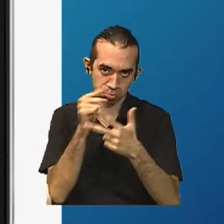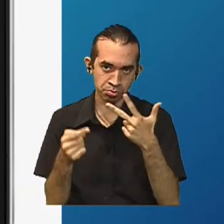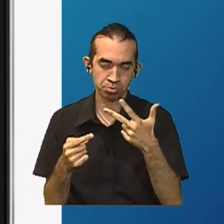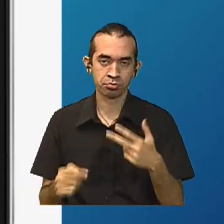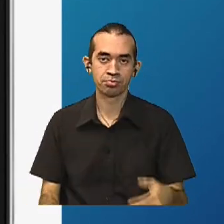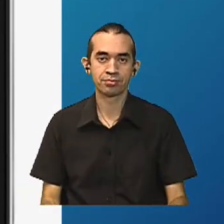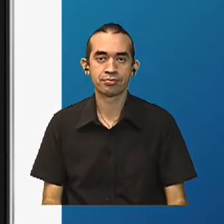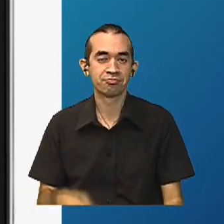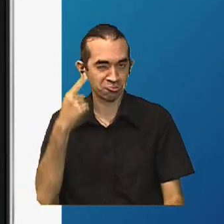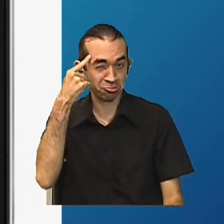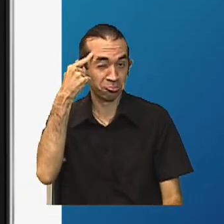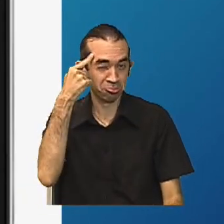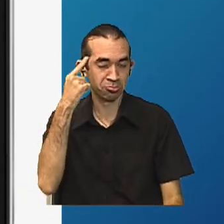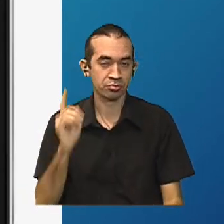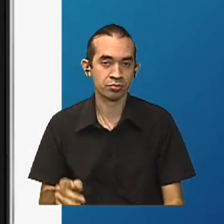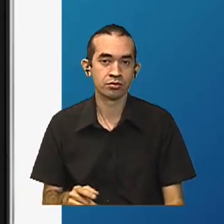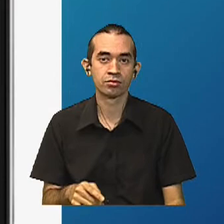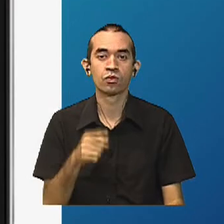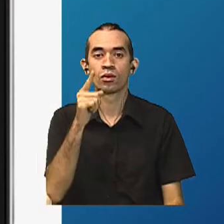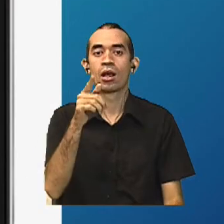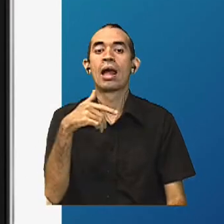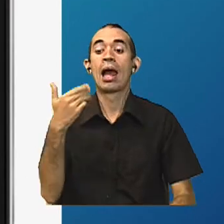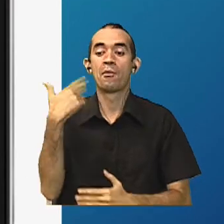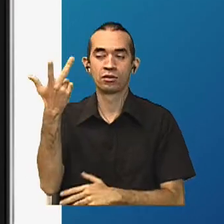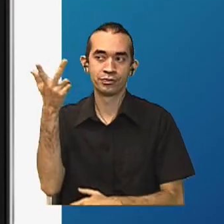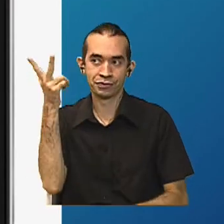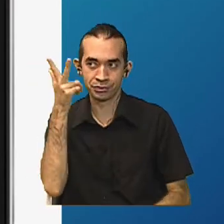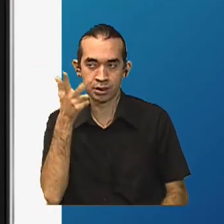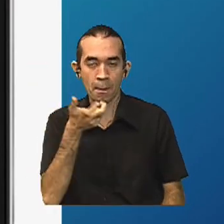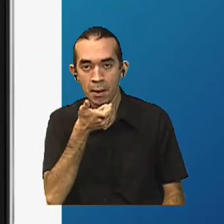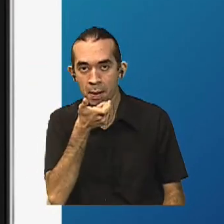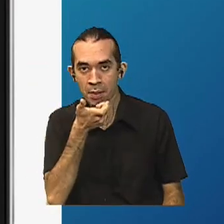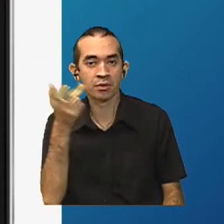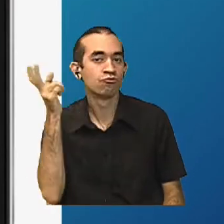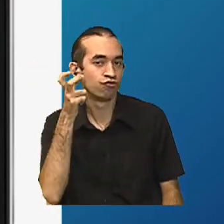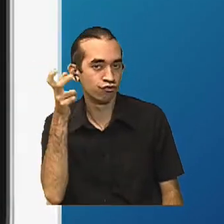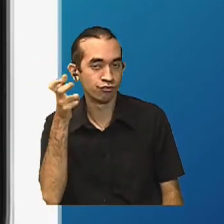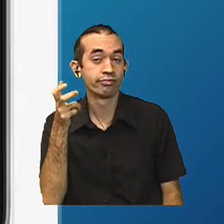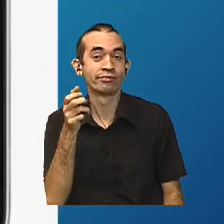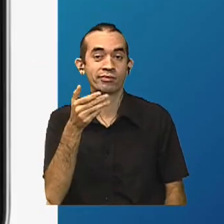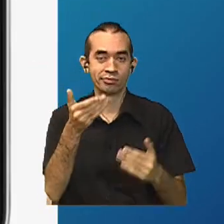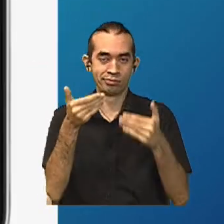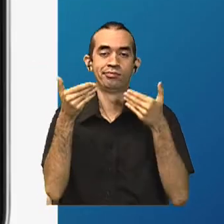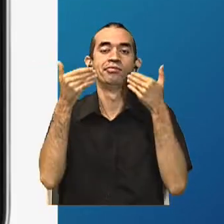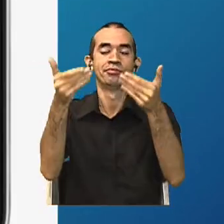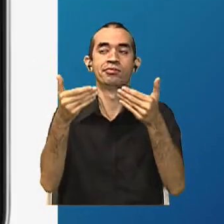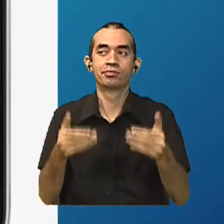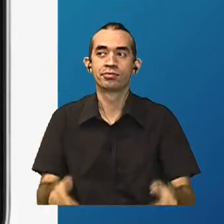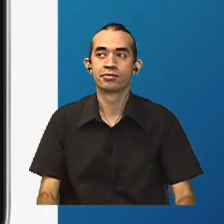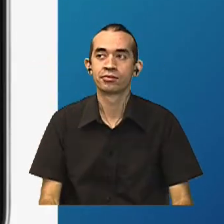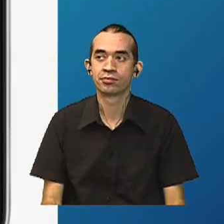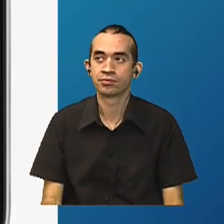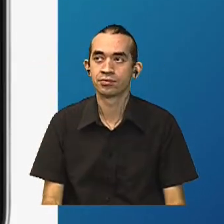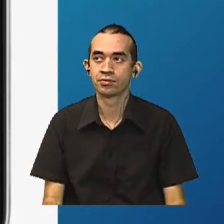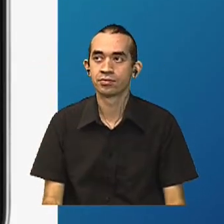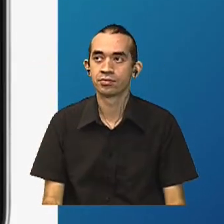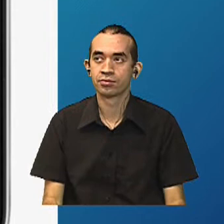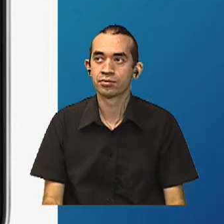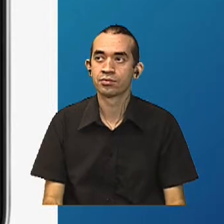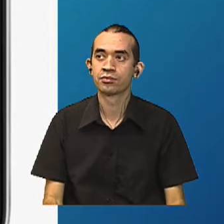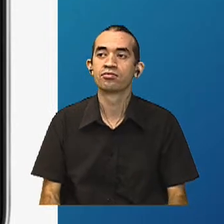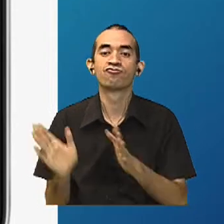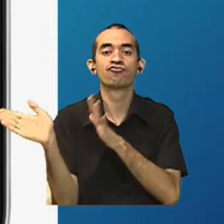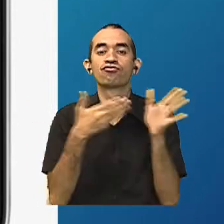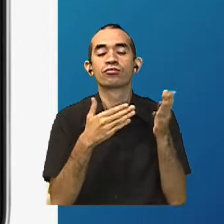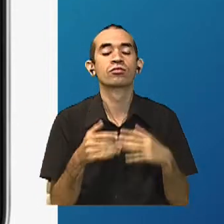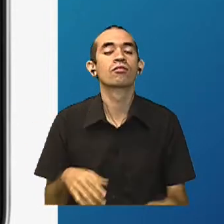Okay, think about it because you are going to listen an audio. Okay, let's continue. What do his parents